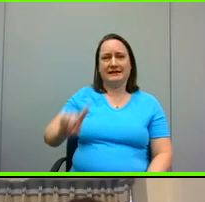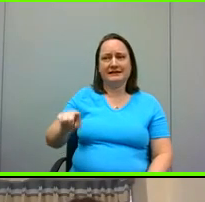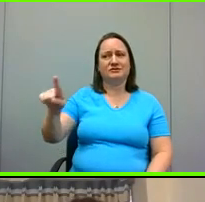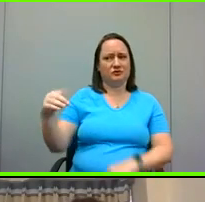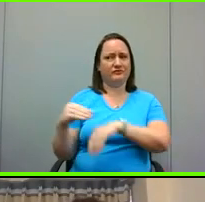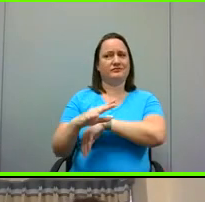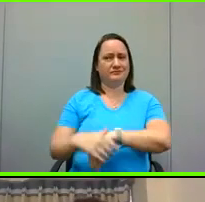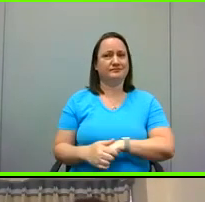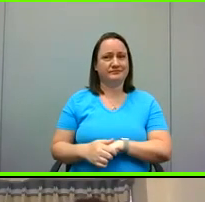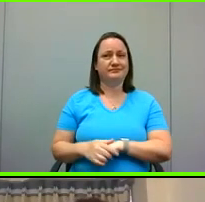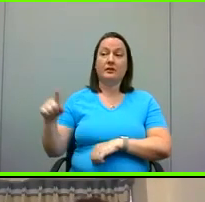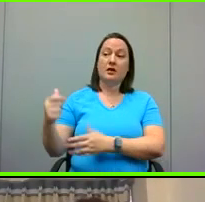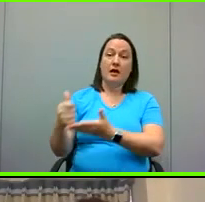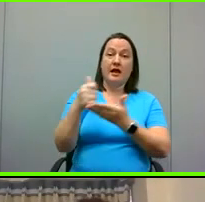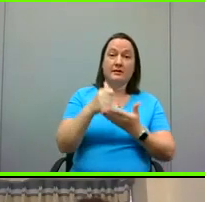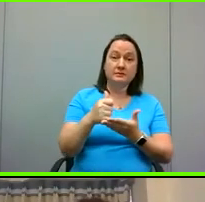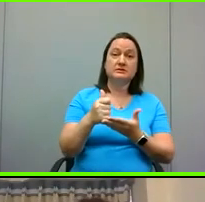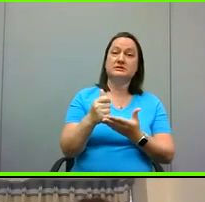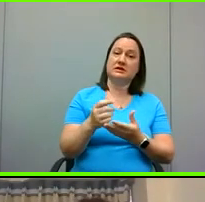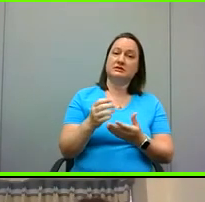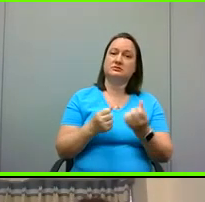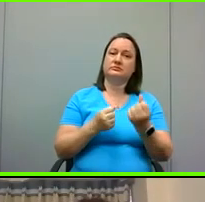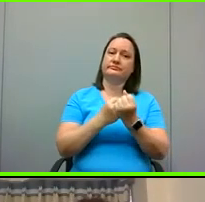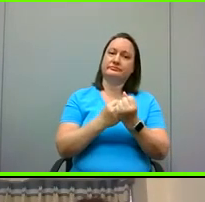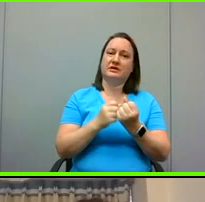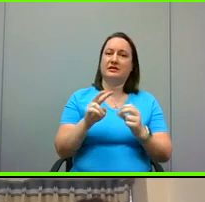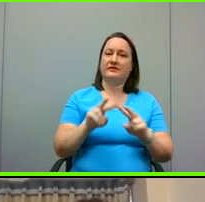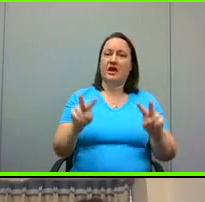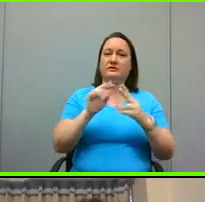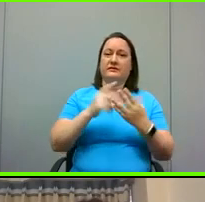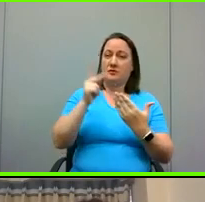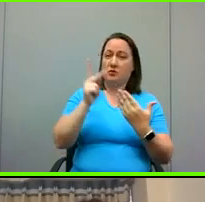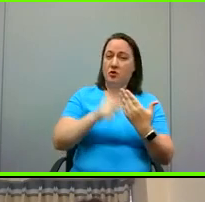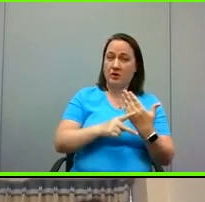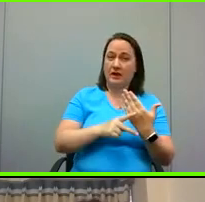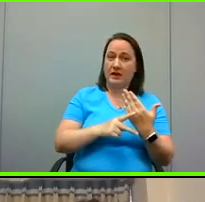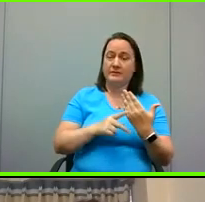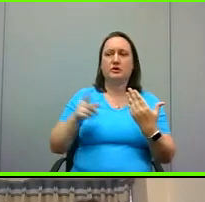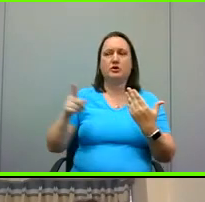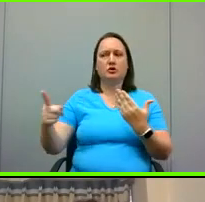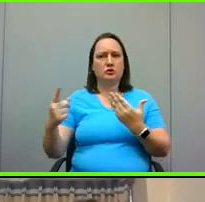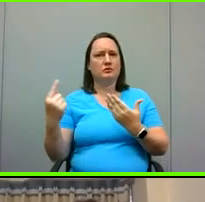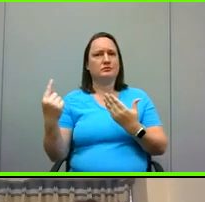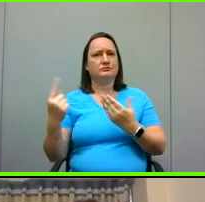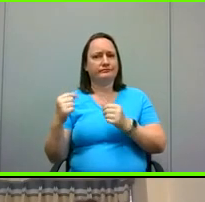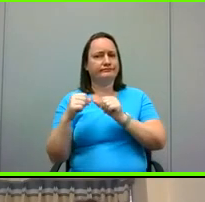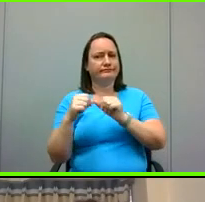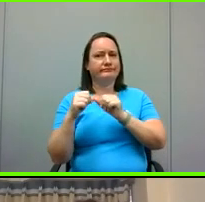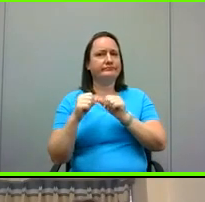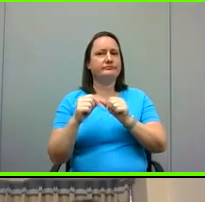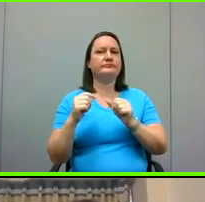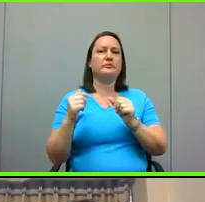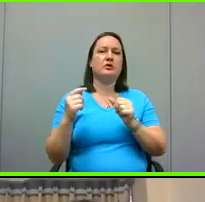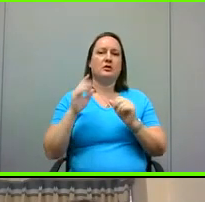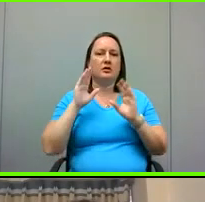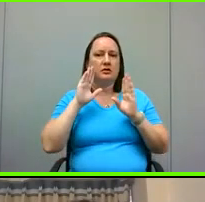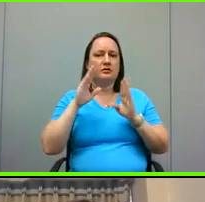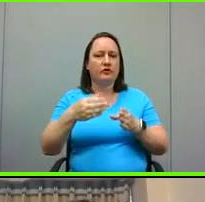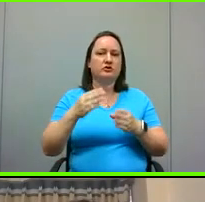us strengthen the values of the program by regularly pushing us to focus on the hours of work and